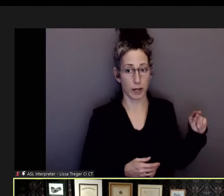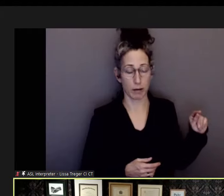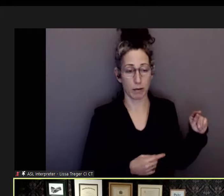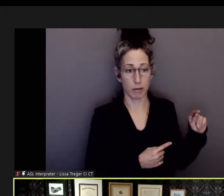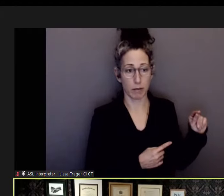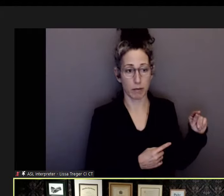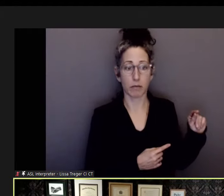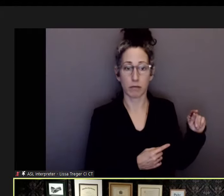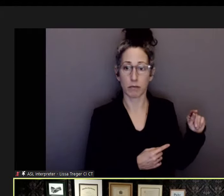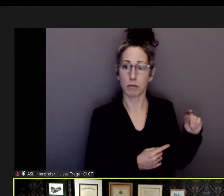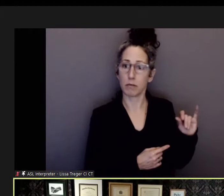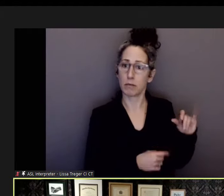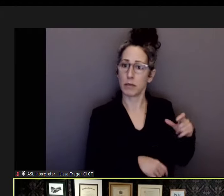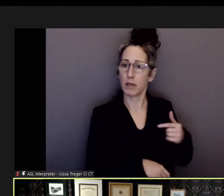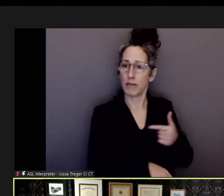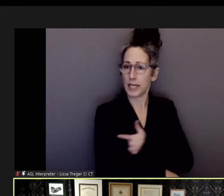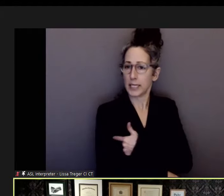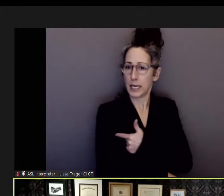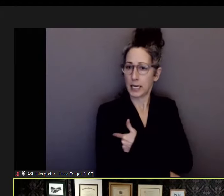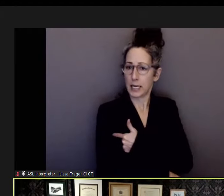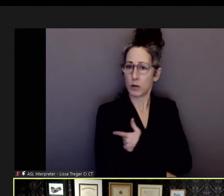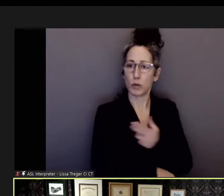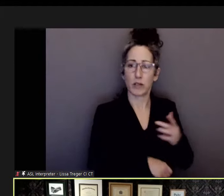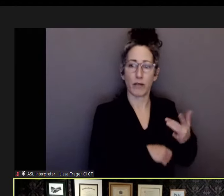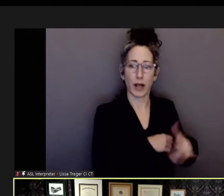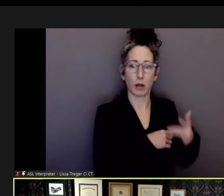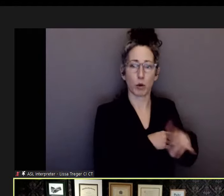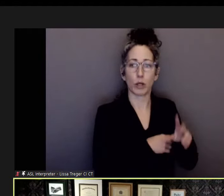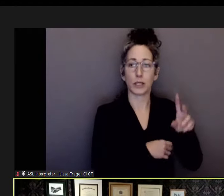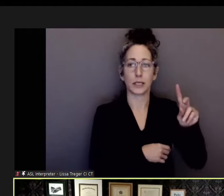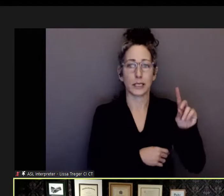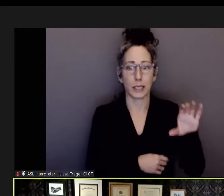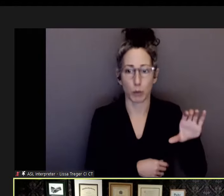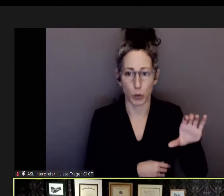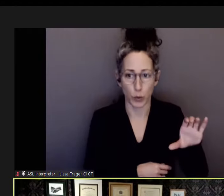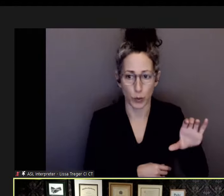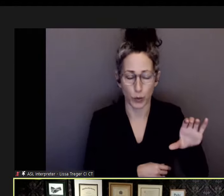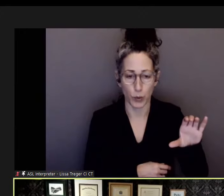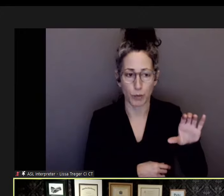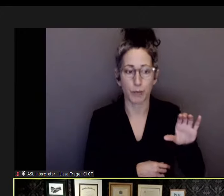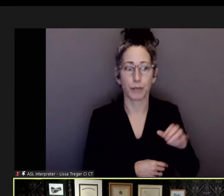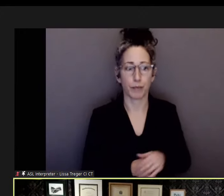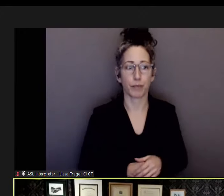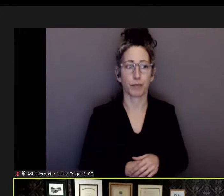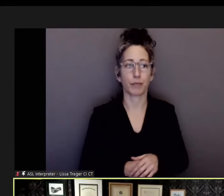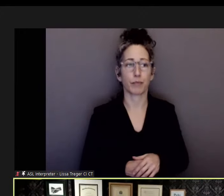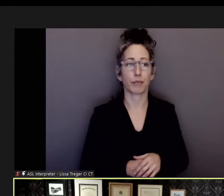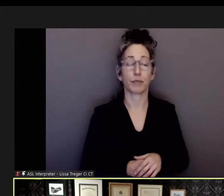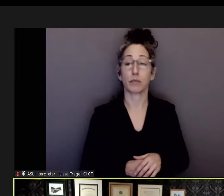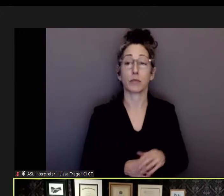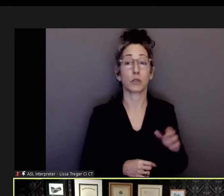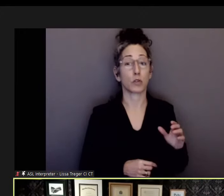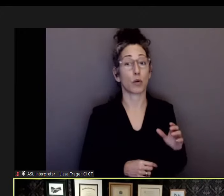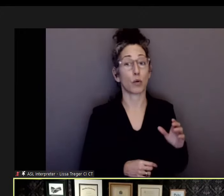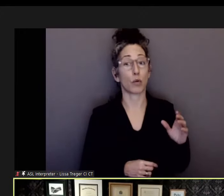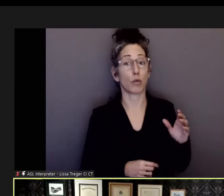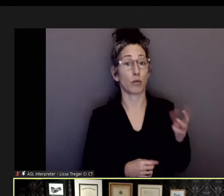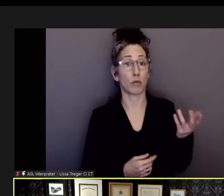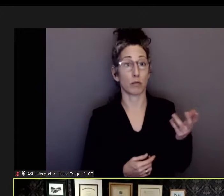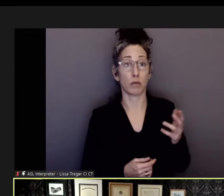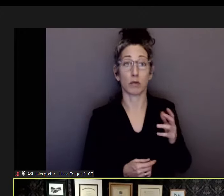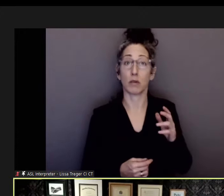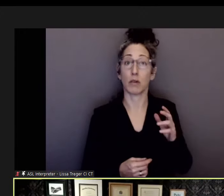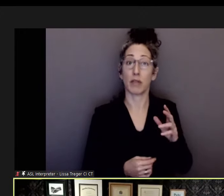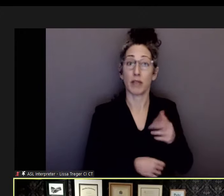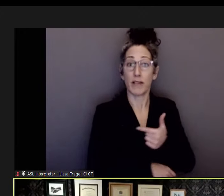as I mentioned, the vaccine was made available for emergency use in December. And what's important is the vaccine has gone through what's effectively a full